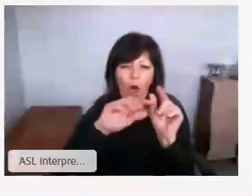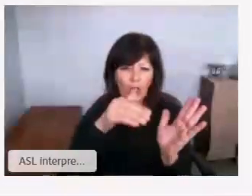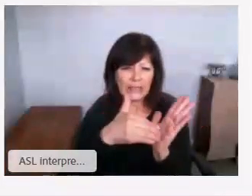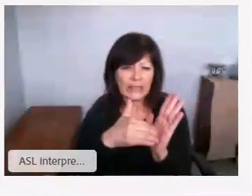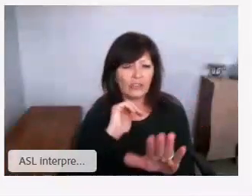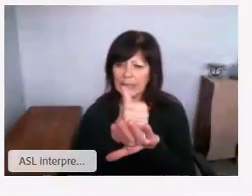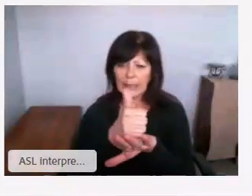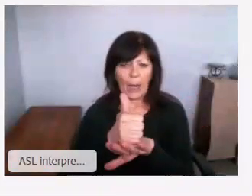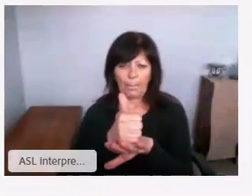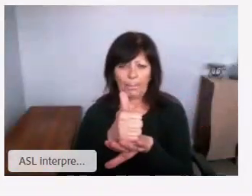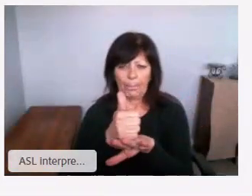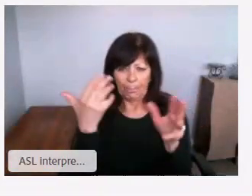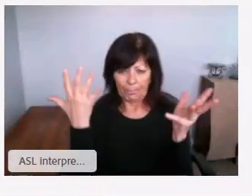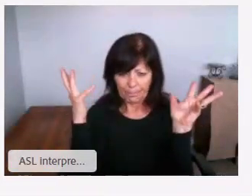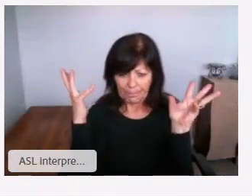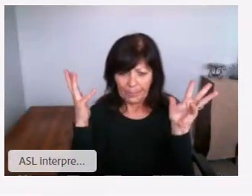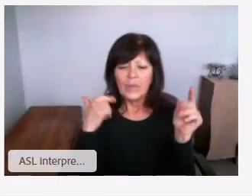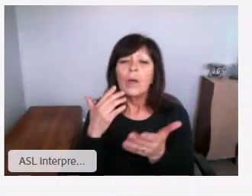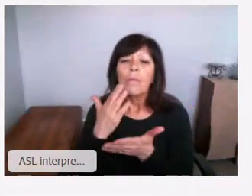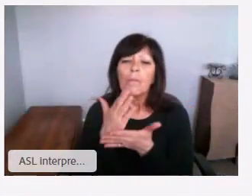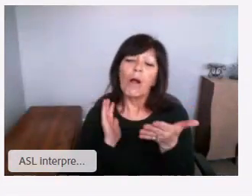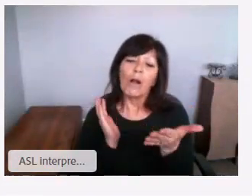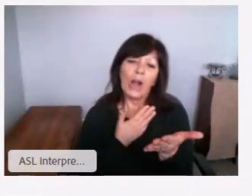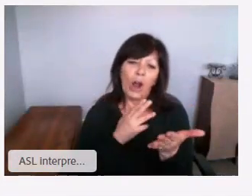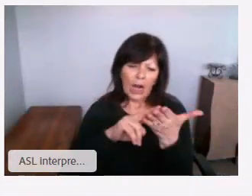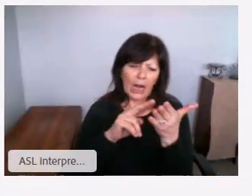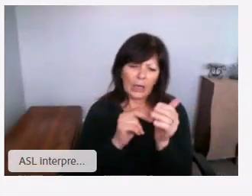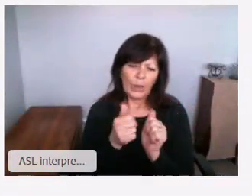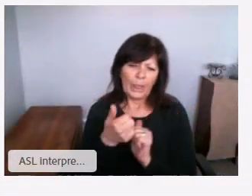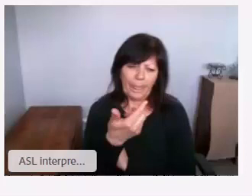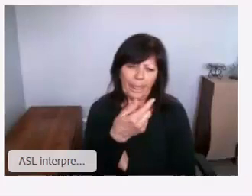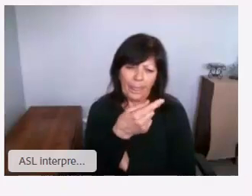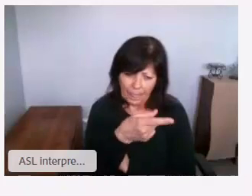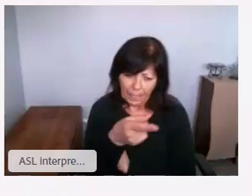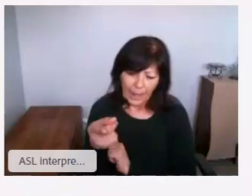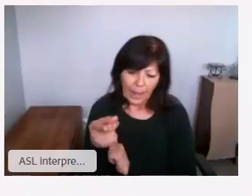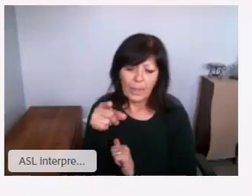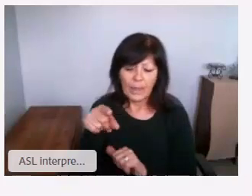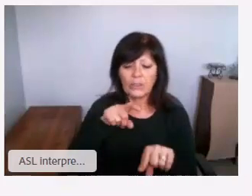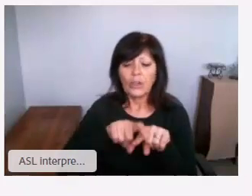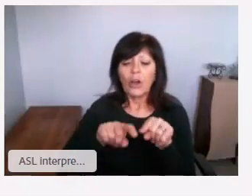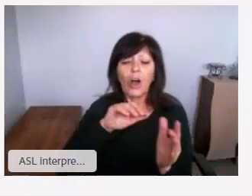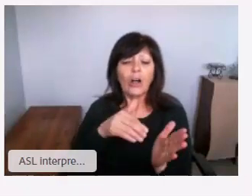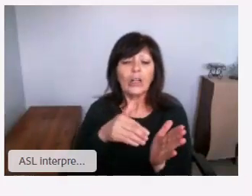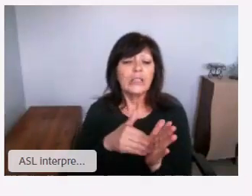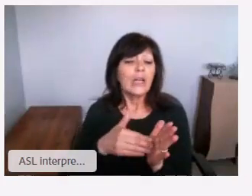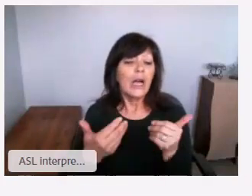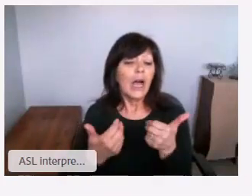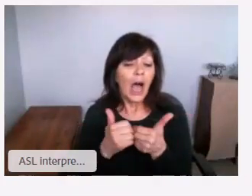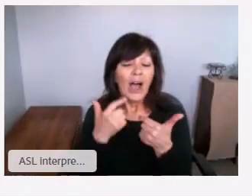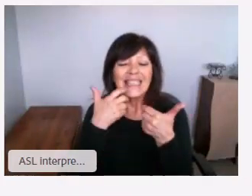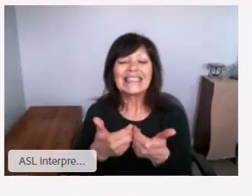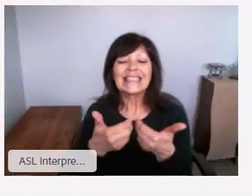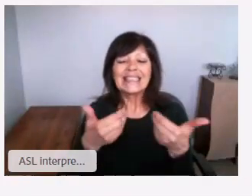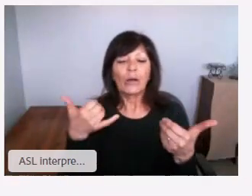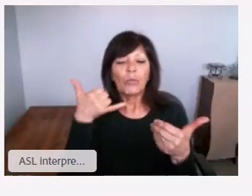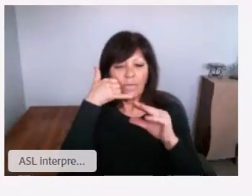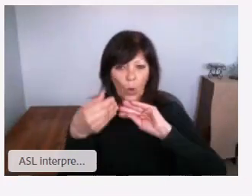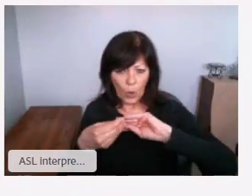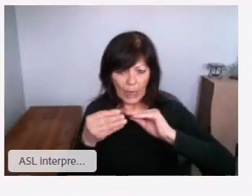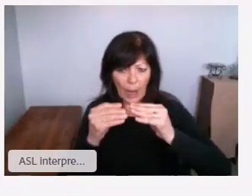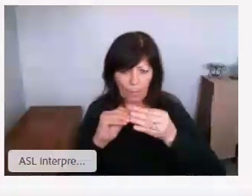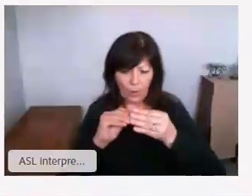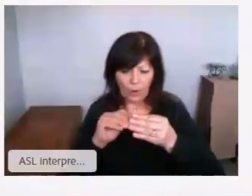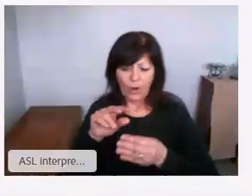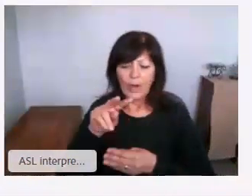up. So as part of our contract with them, the way this call center would work is that there would be a separate phone number that VIA will